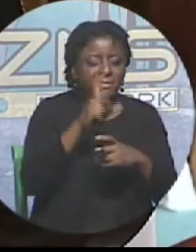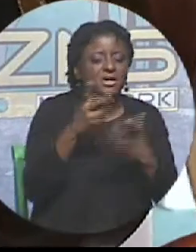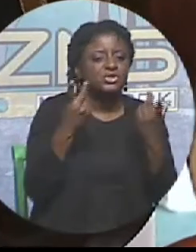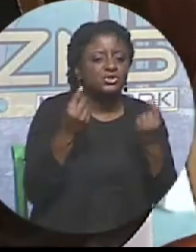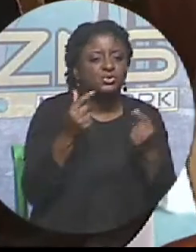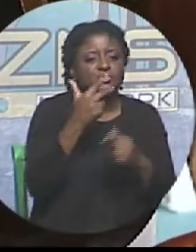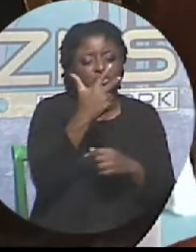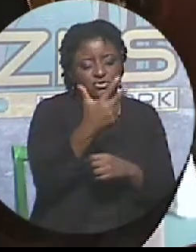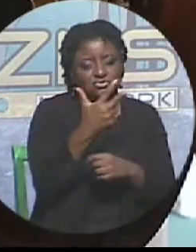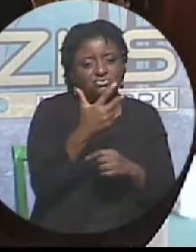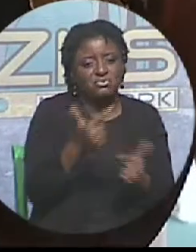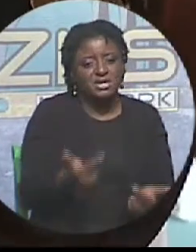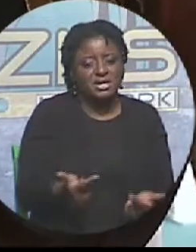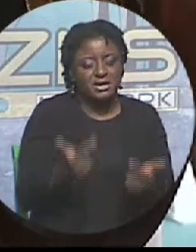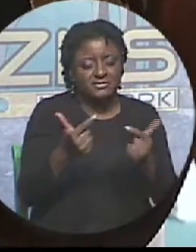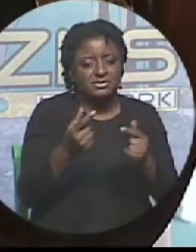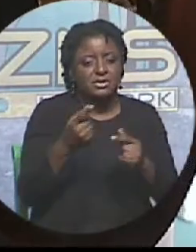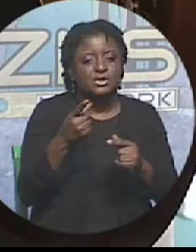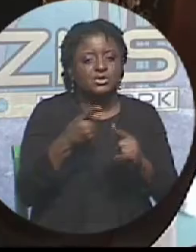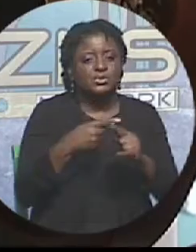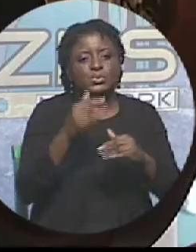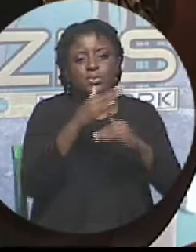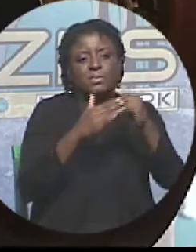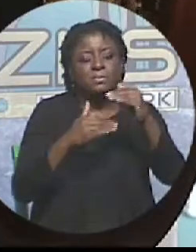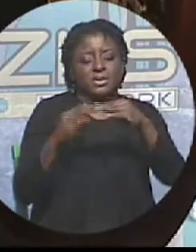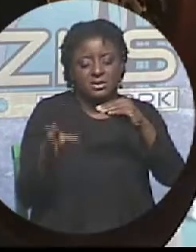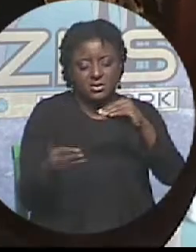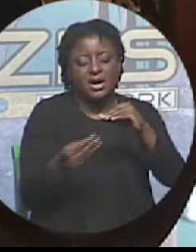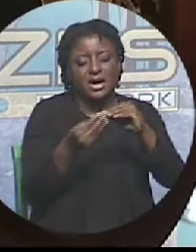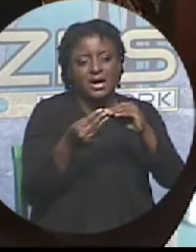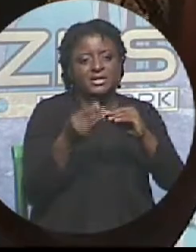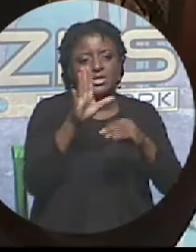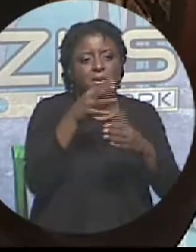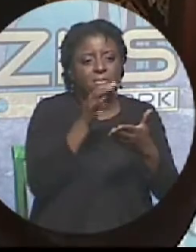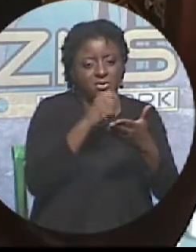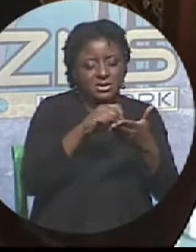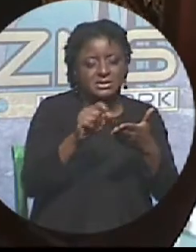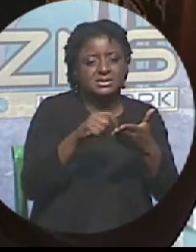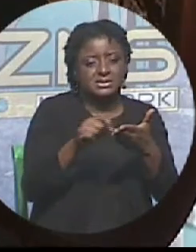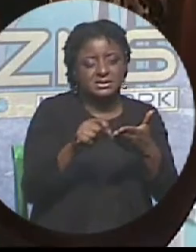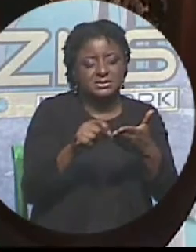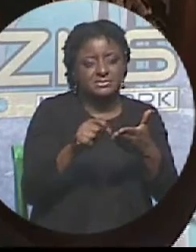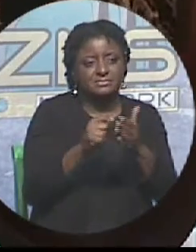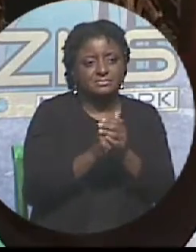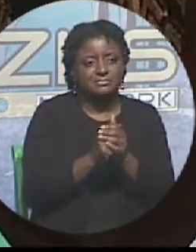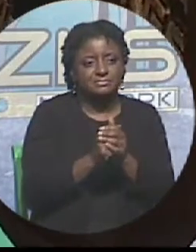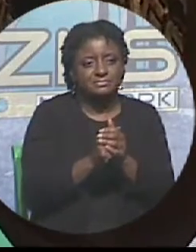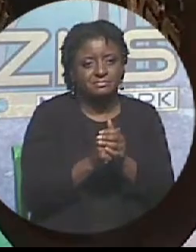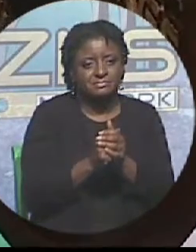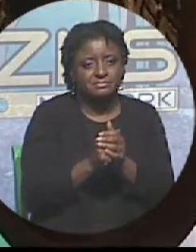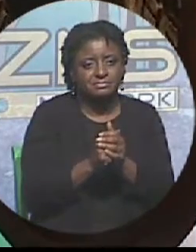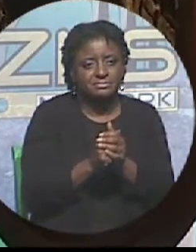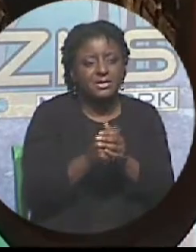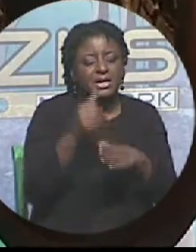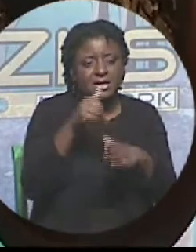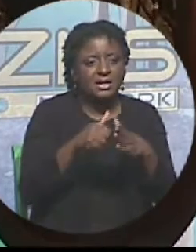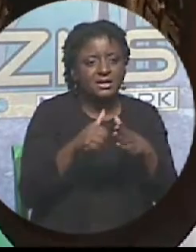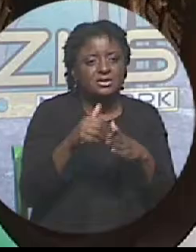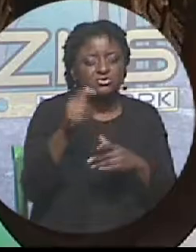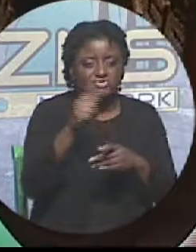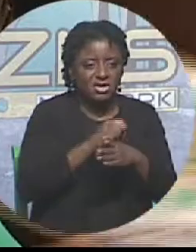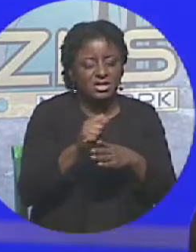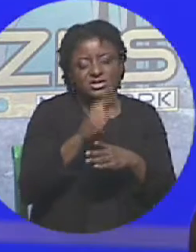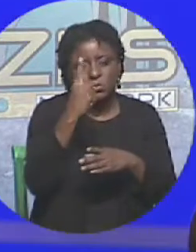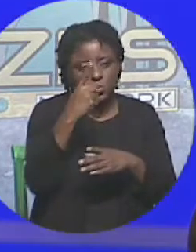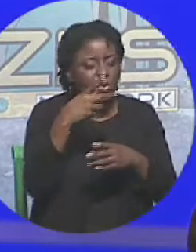other to build up your points. So with the competition and training in the gym, it's kind of different because it's a one-shot deal in the